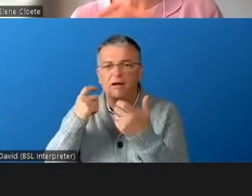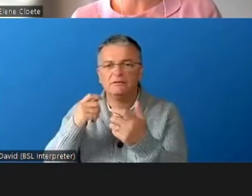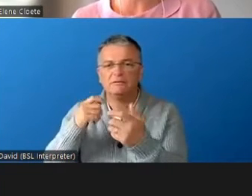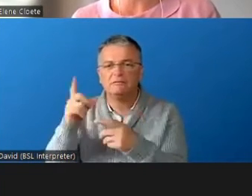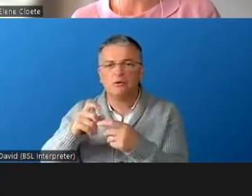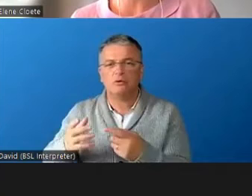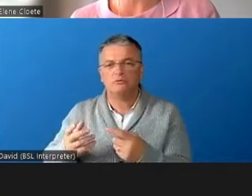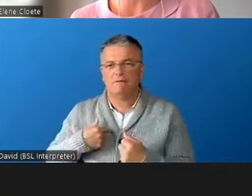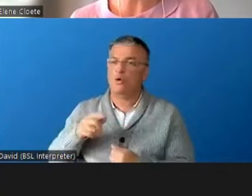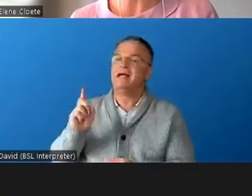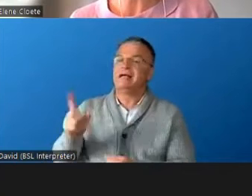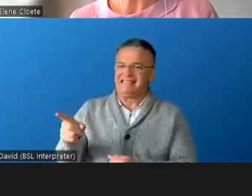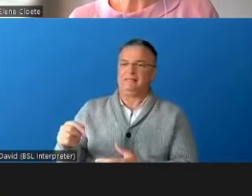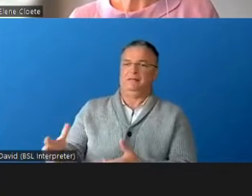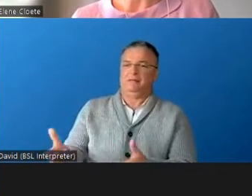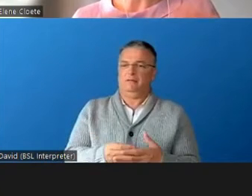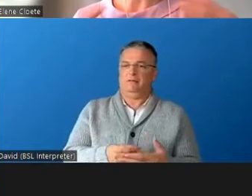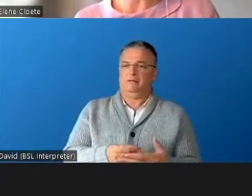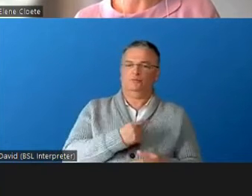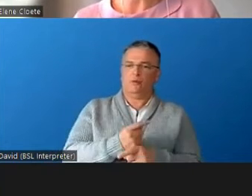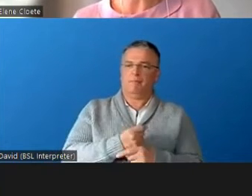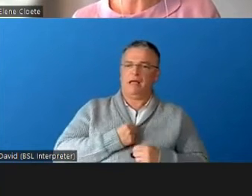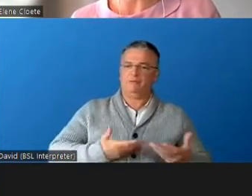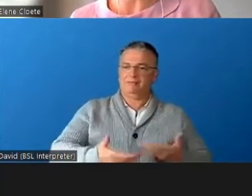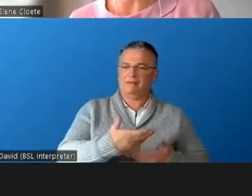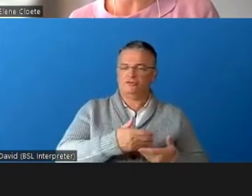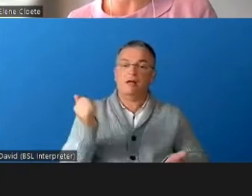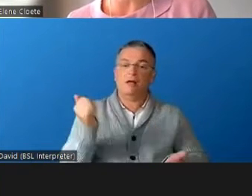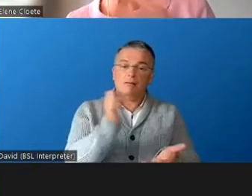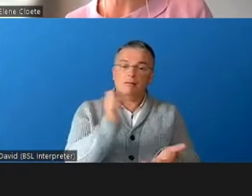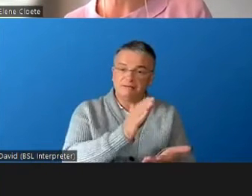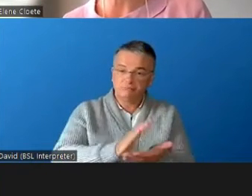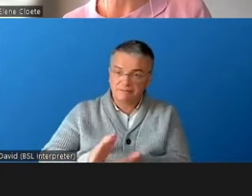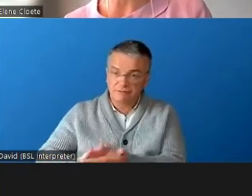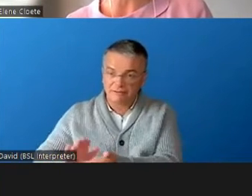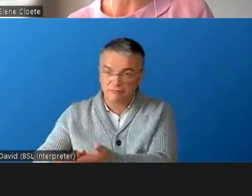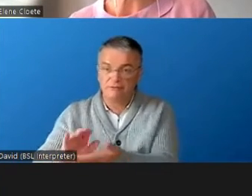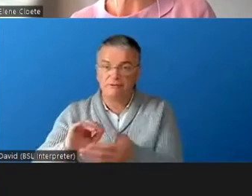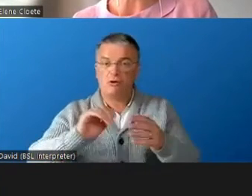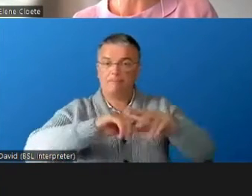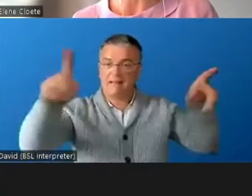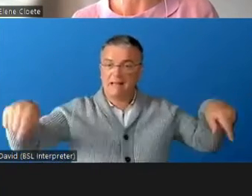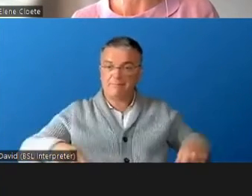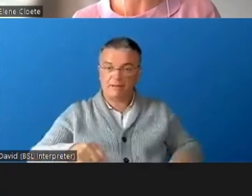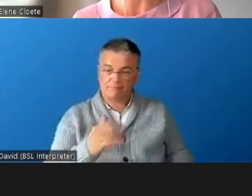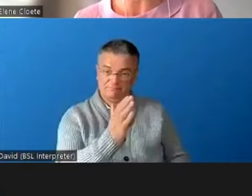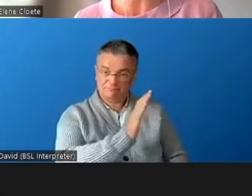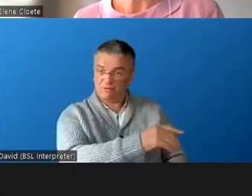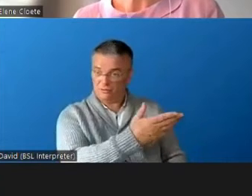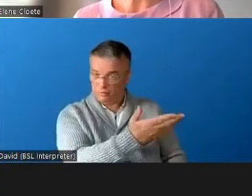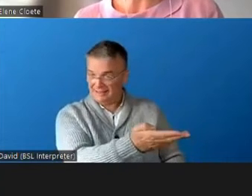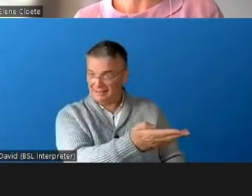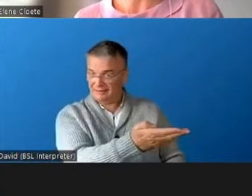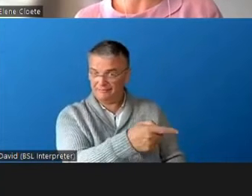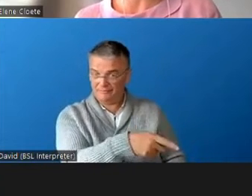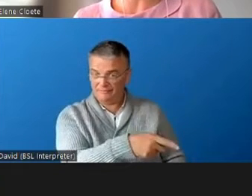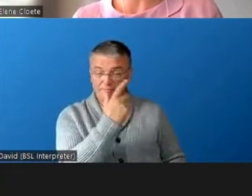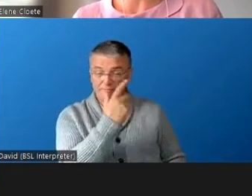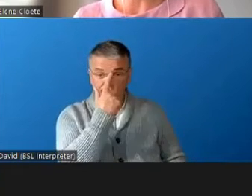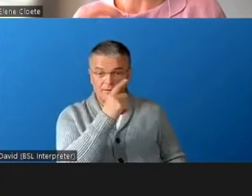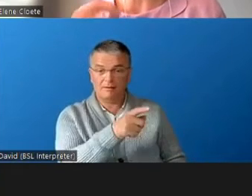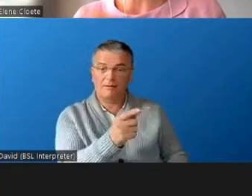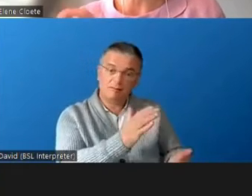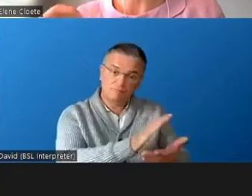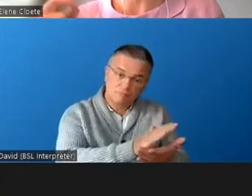way the discussion they had. They printed those out, they put it on a collage paper like you can see here in the photo, and then they